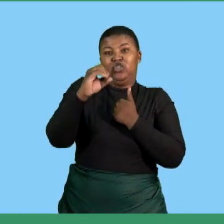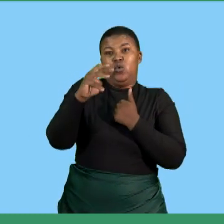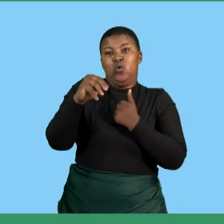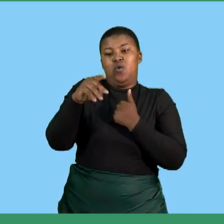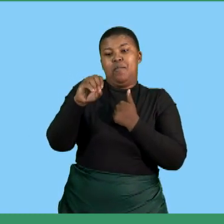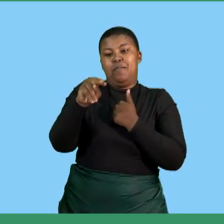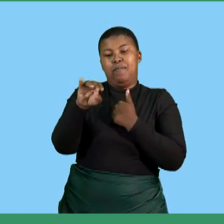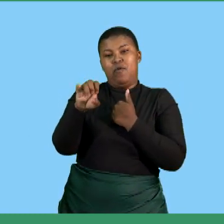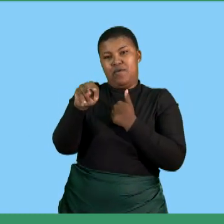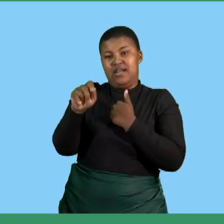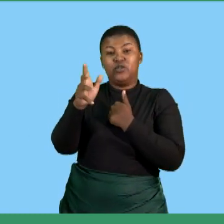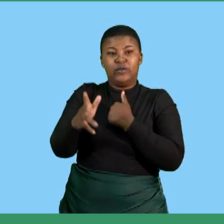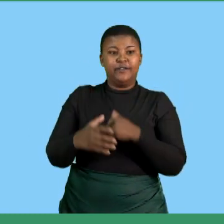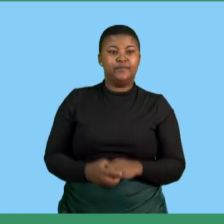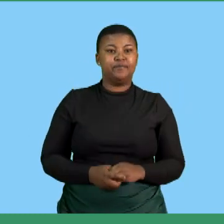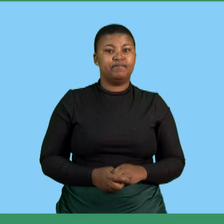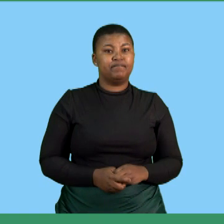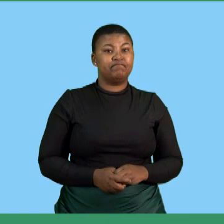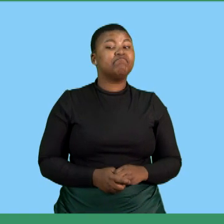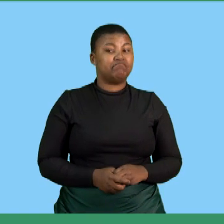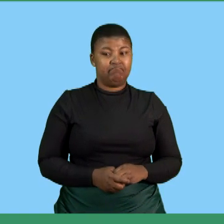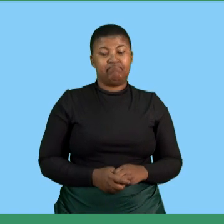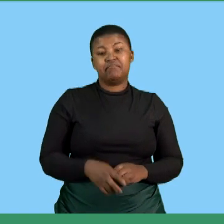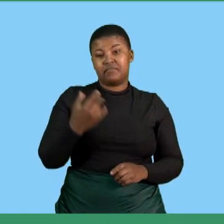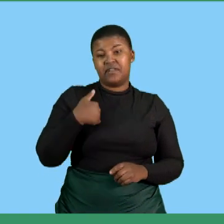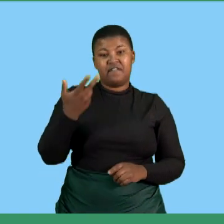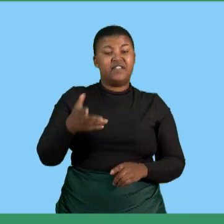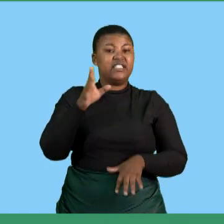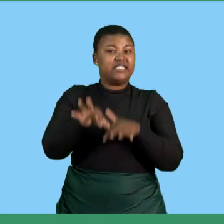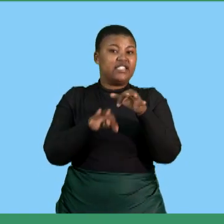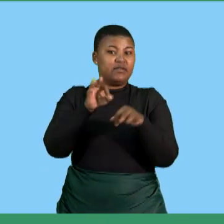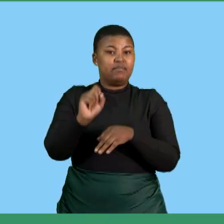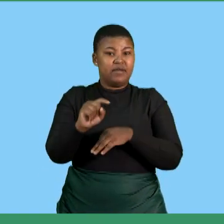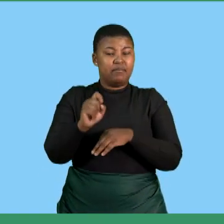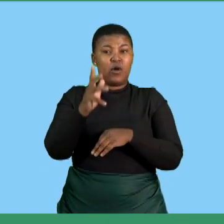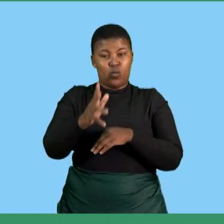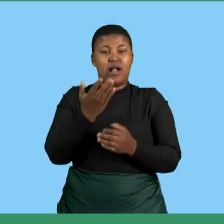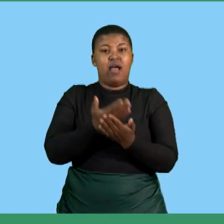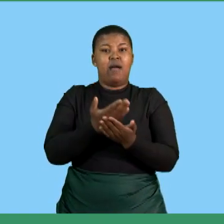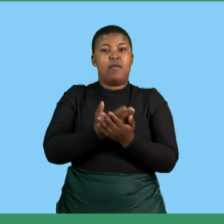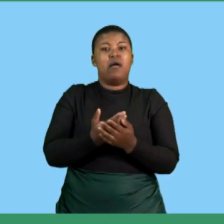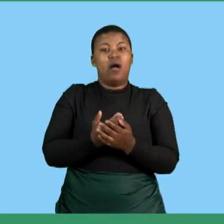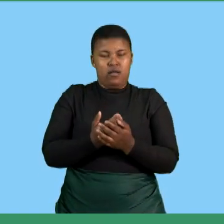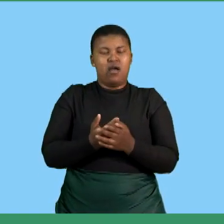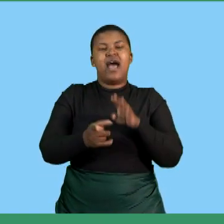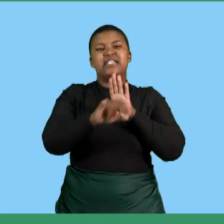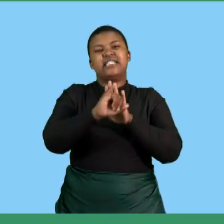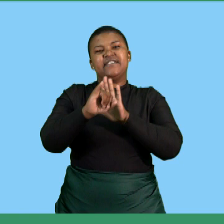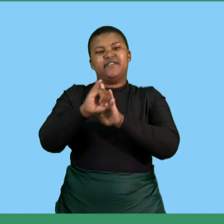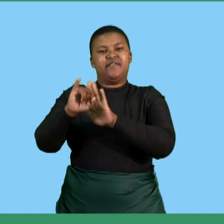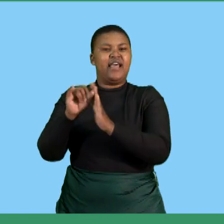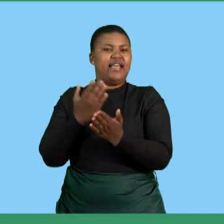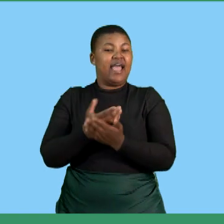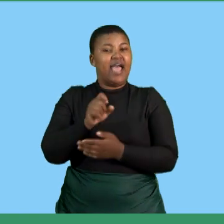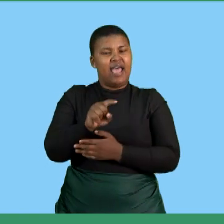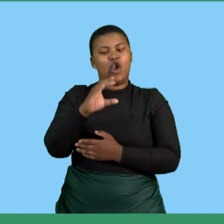components will pose our businesses. So of course then when we have explained them, you should also be able to